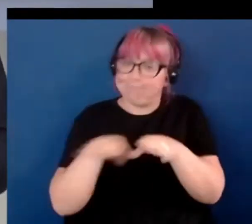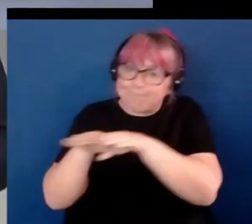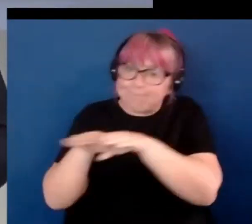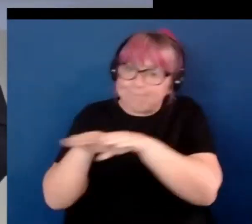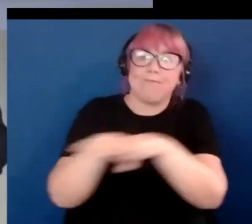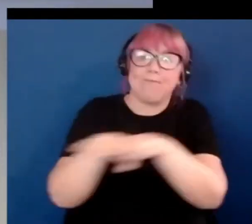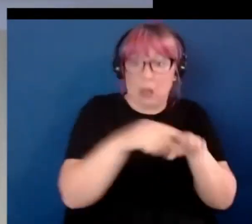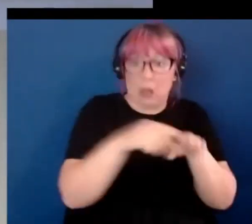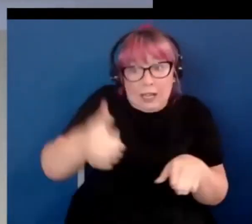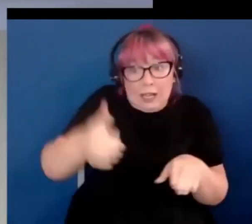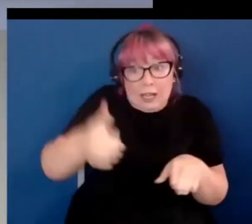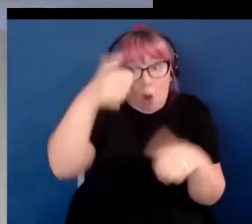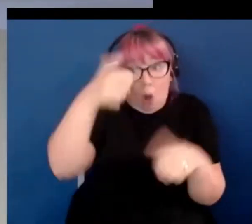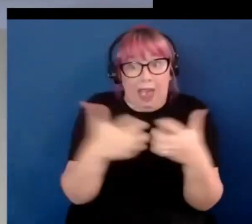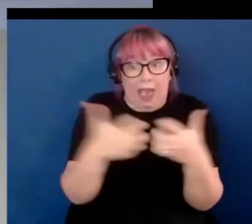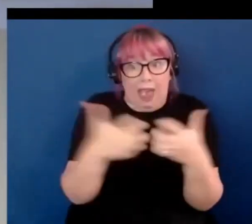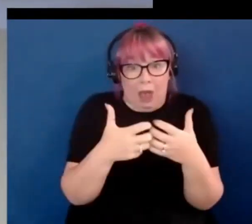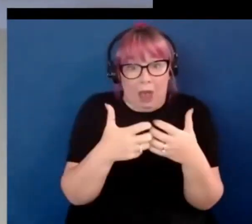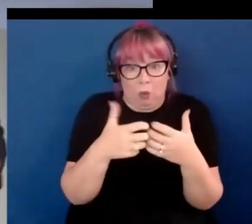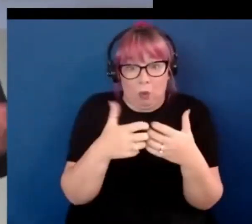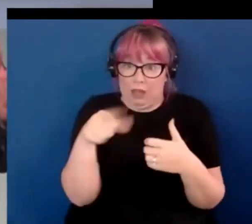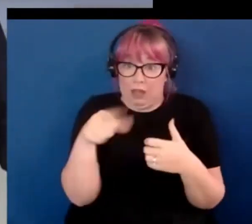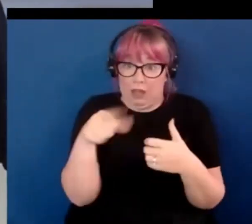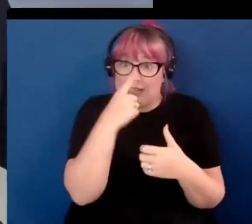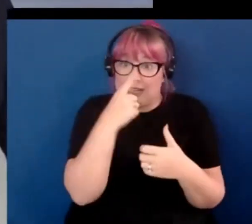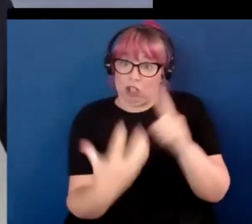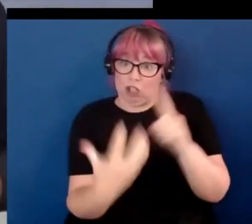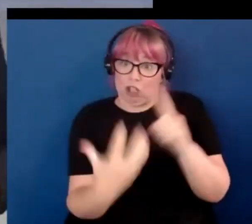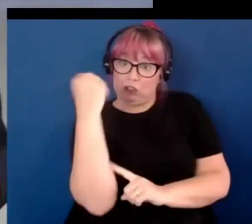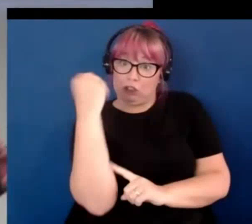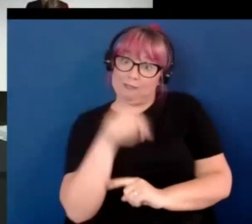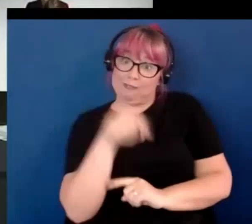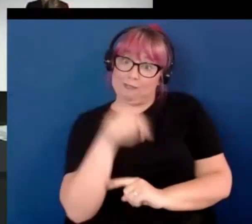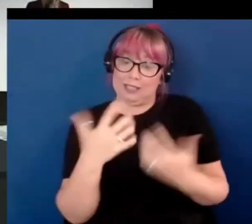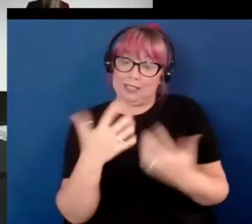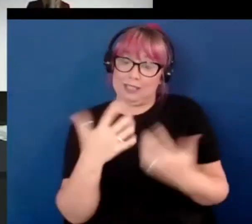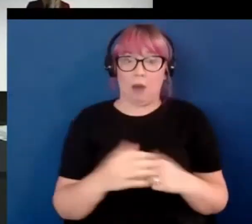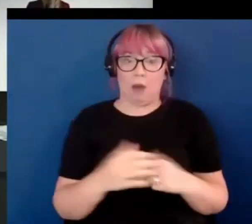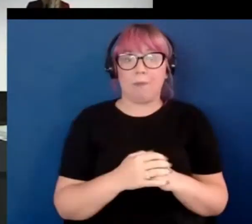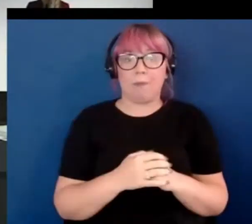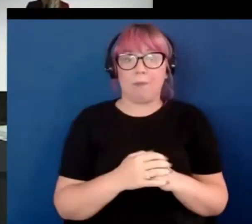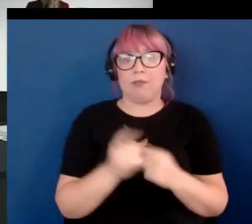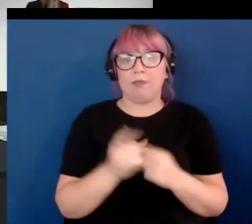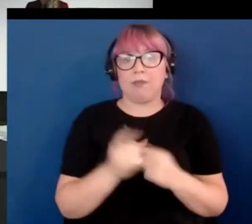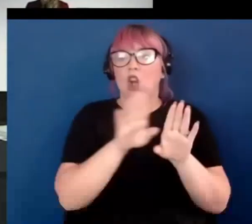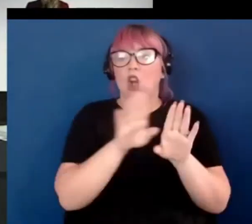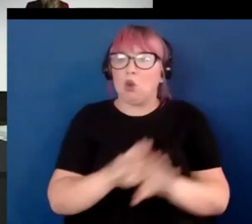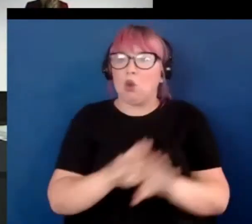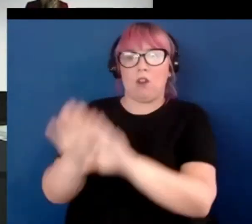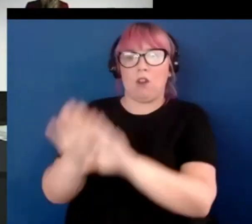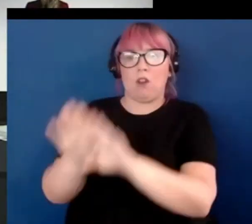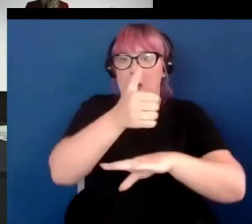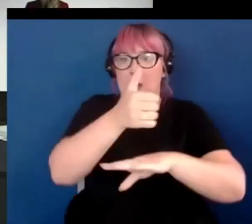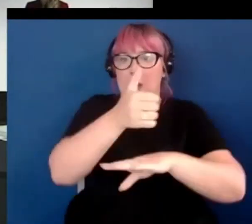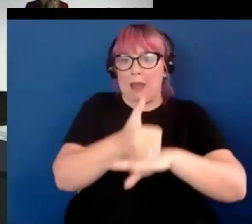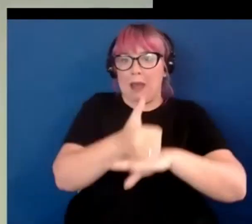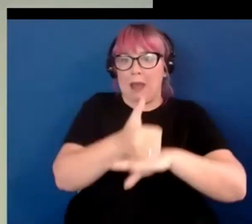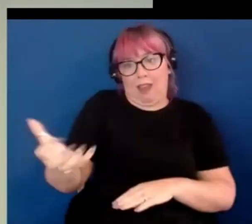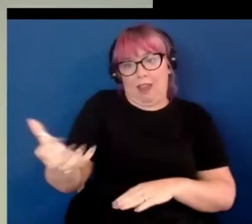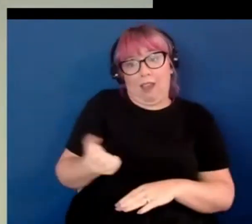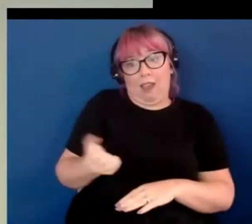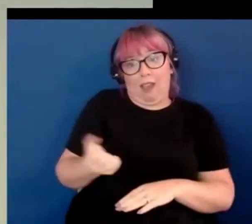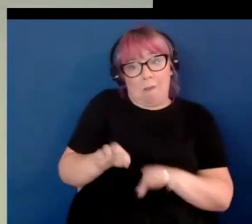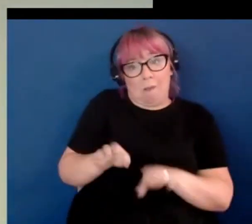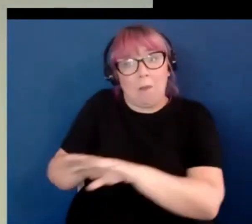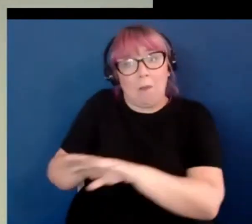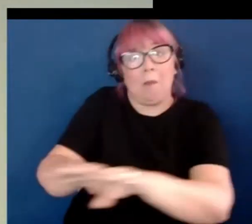now. A universal basic income. We've proposed it for years and it's an idea whose time has